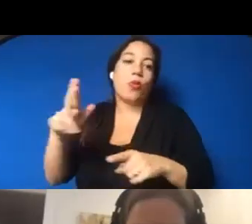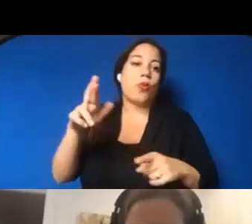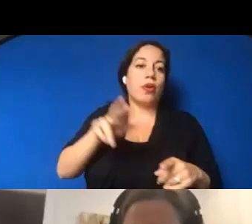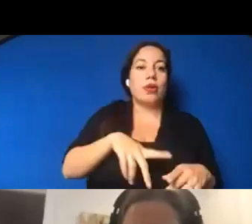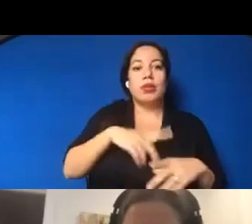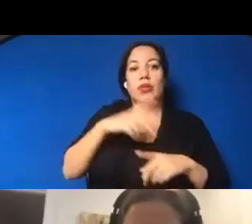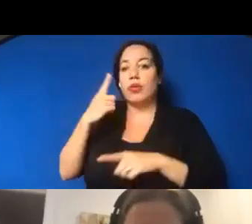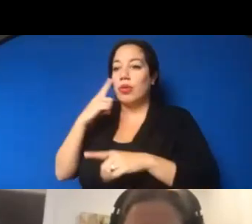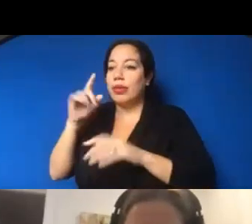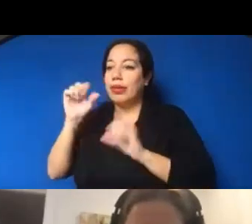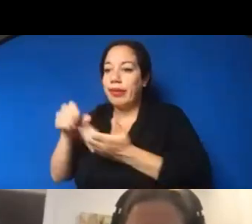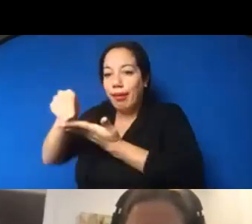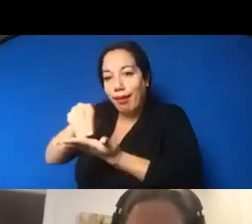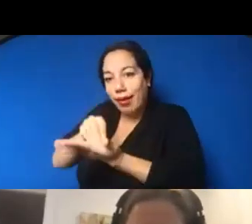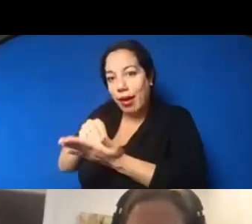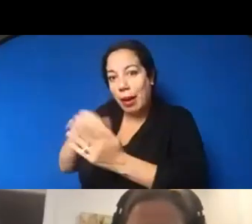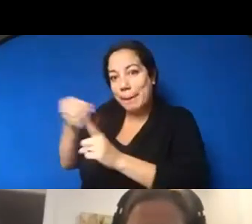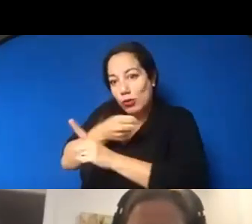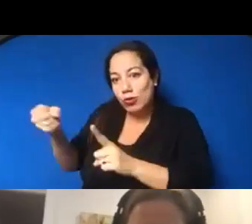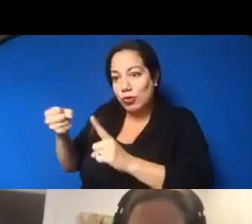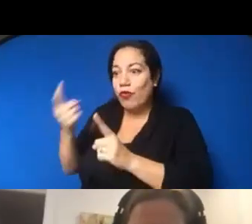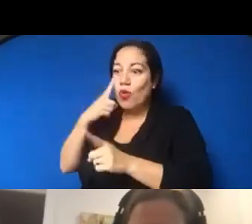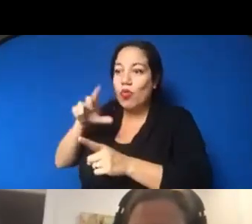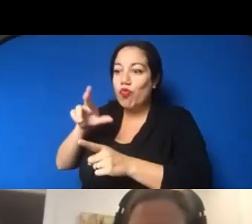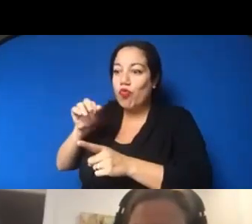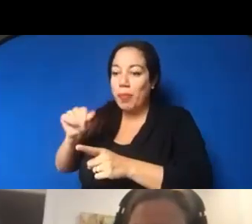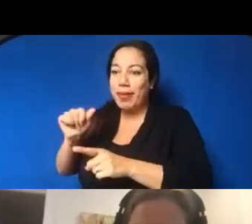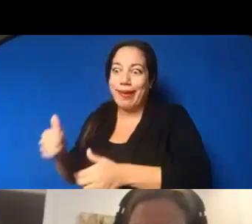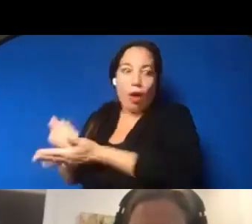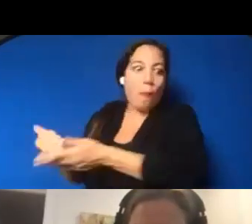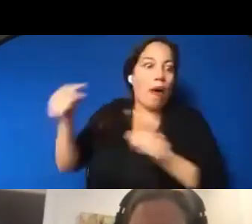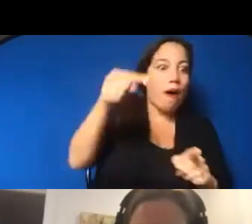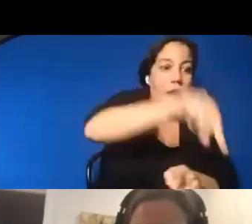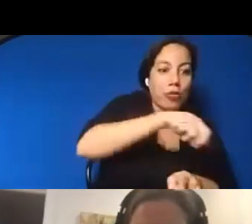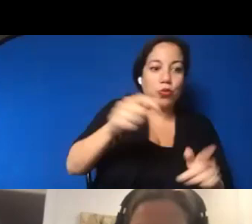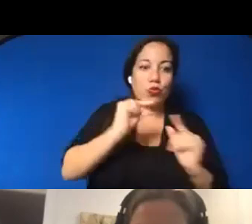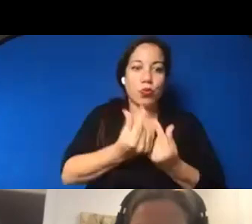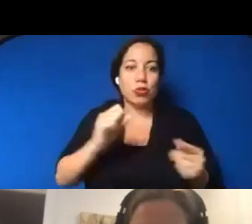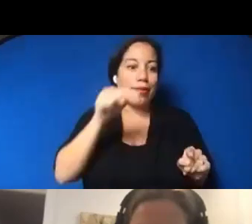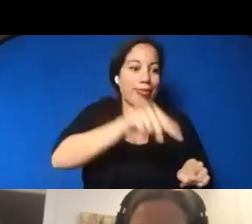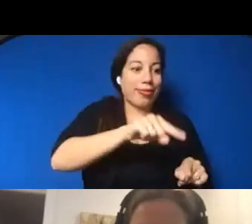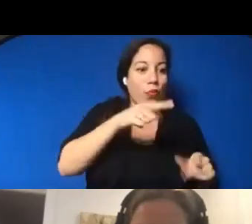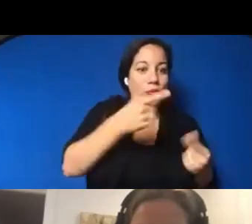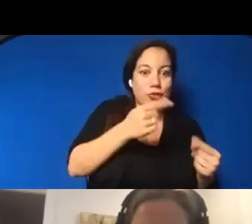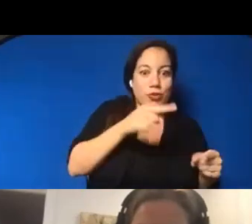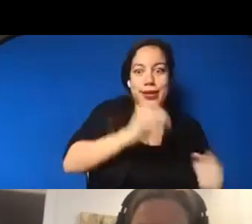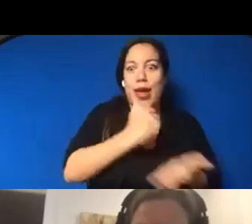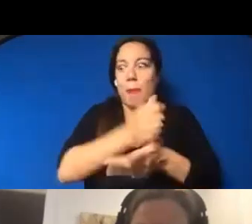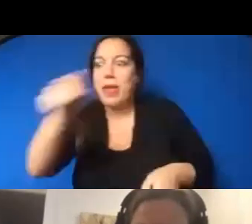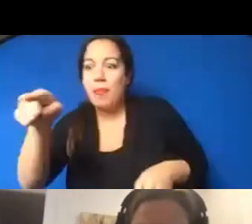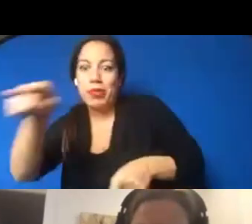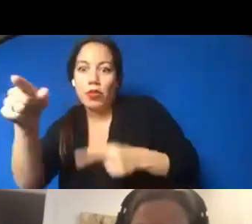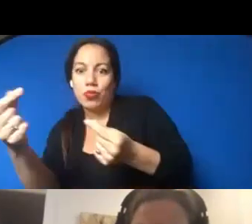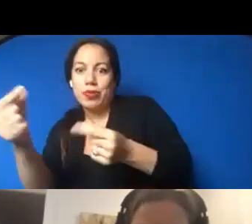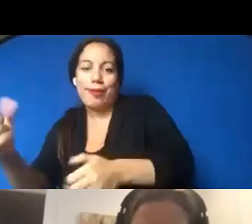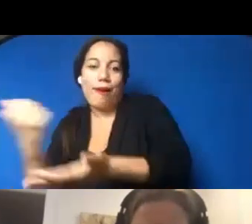Roma people. We have, many people are doing things that when I listen to you, I know other people are doing something that could be helpful, and we're